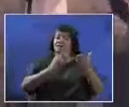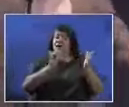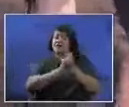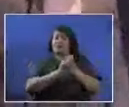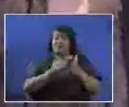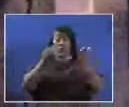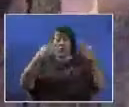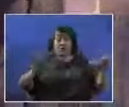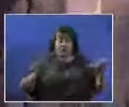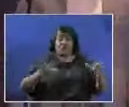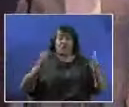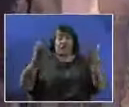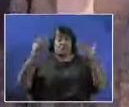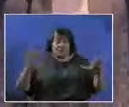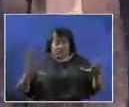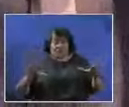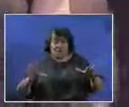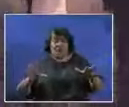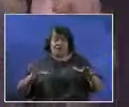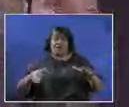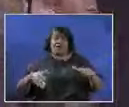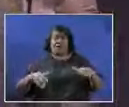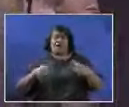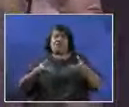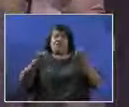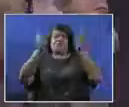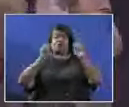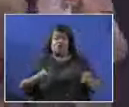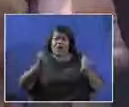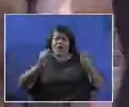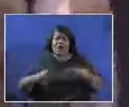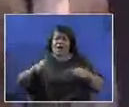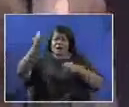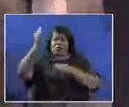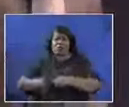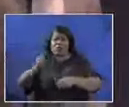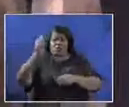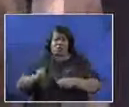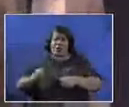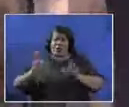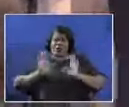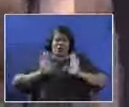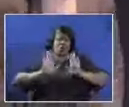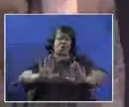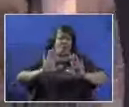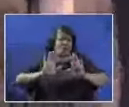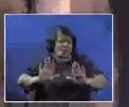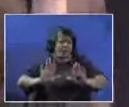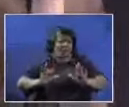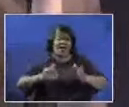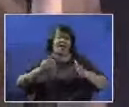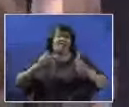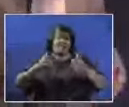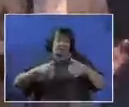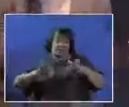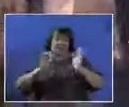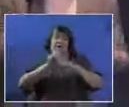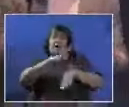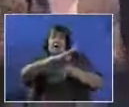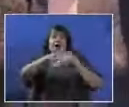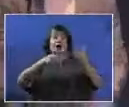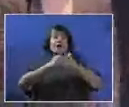And after you prime the pump and you do your part, then the blessings flow. And the